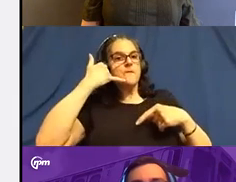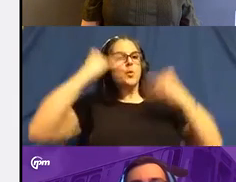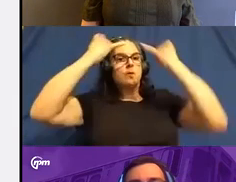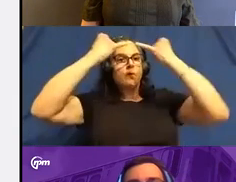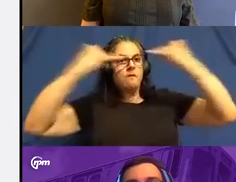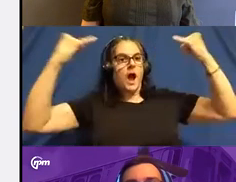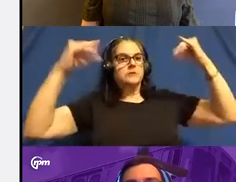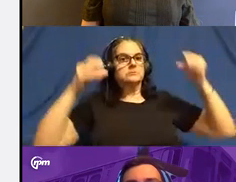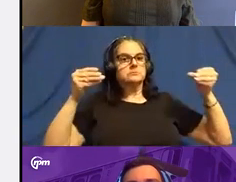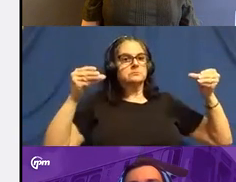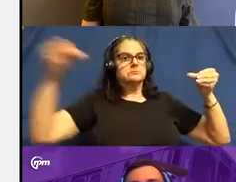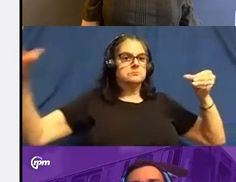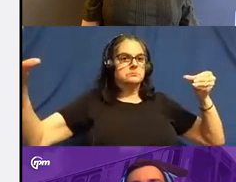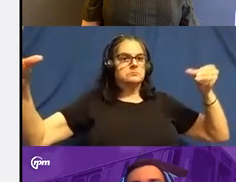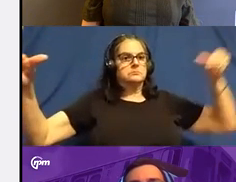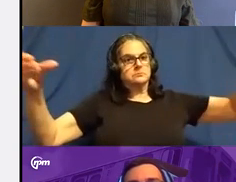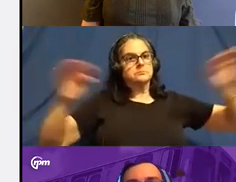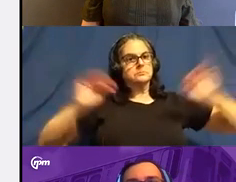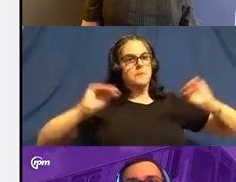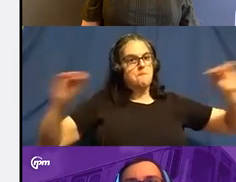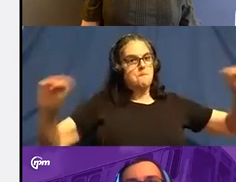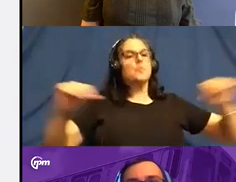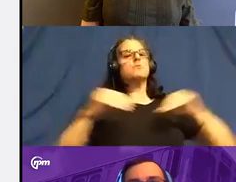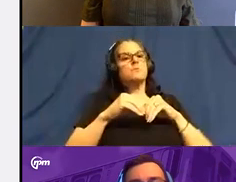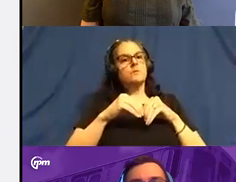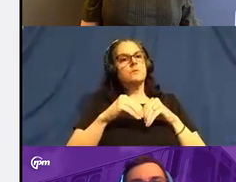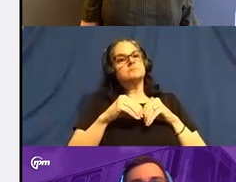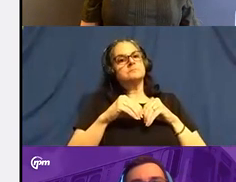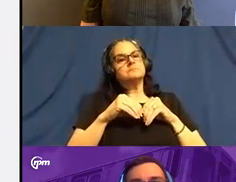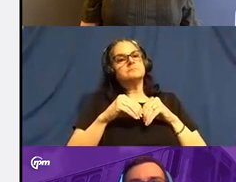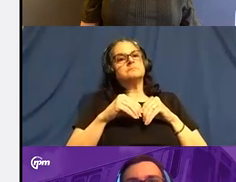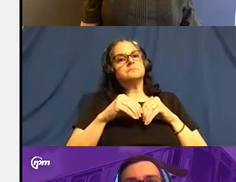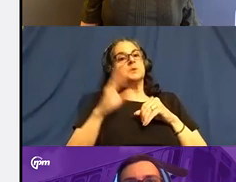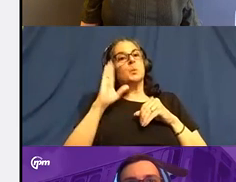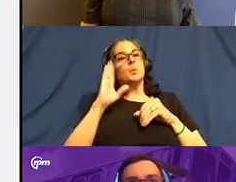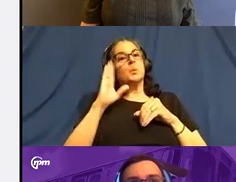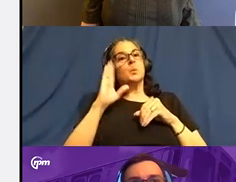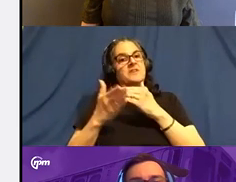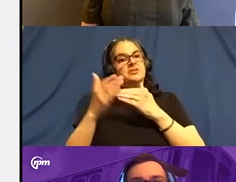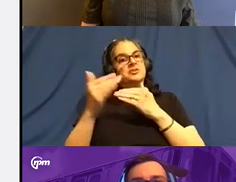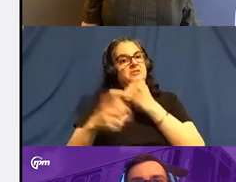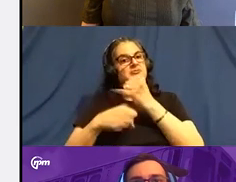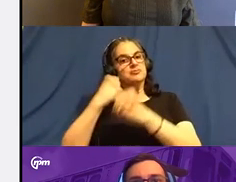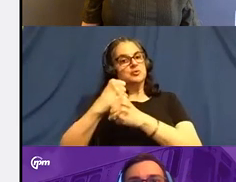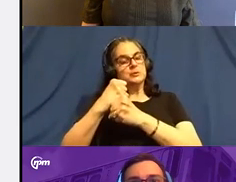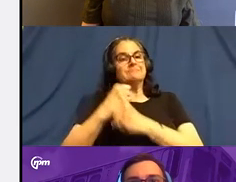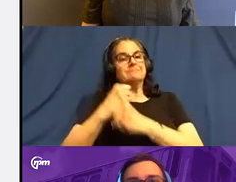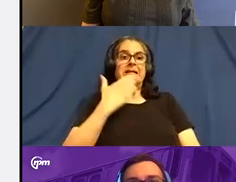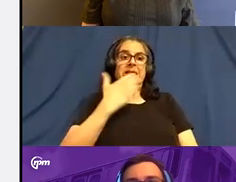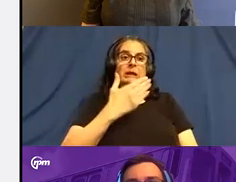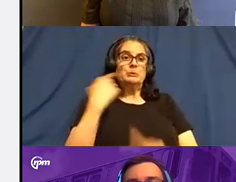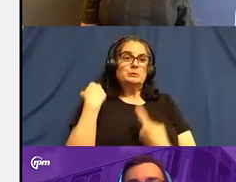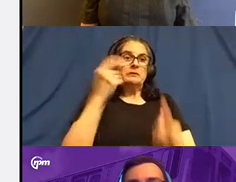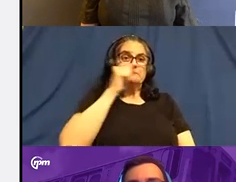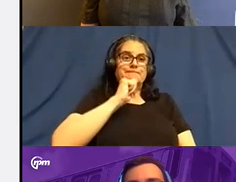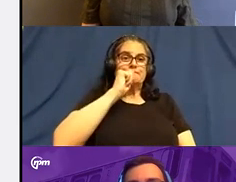be complete with the advanced utility relocation later this year. So thank you for bearing with us with that project.